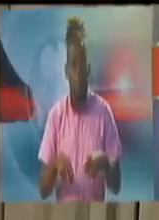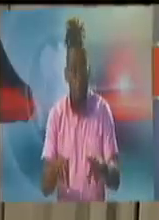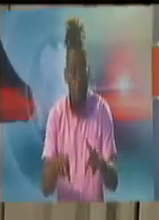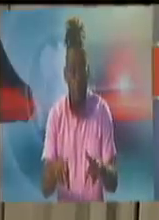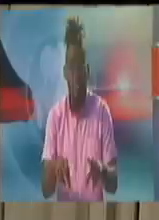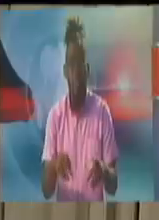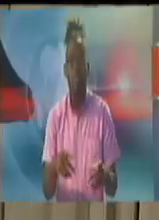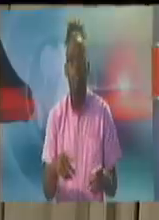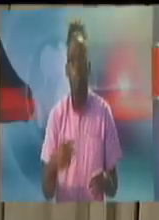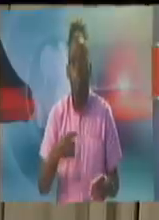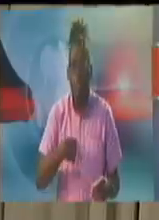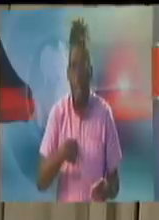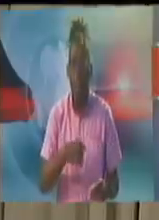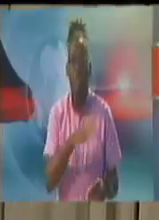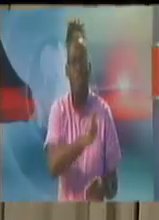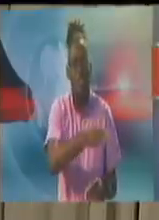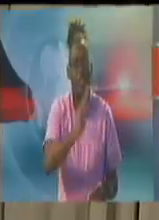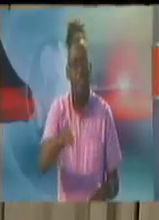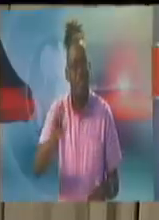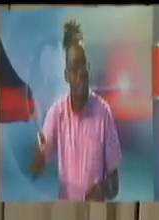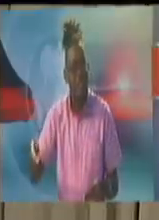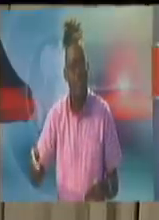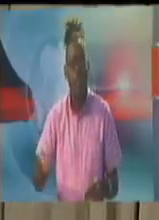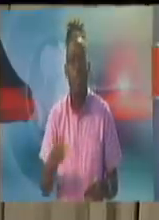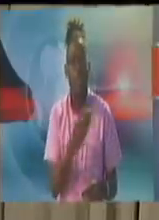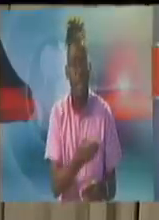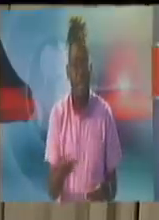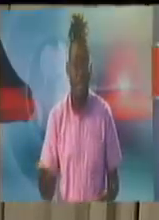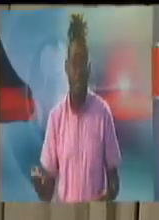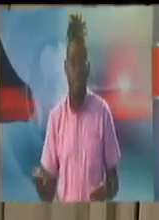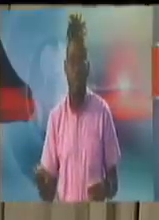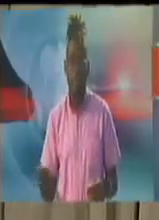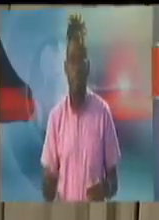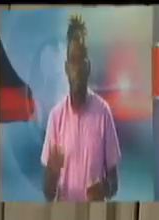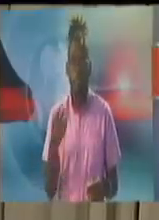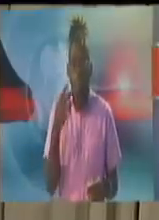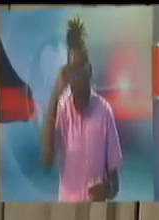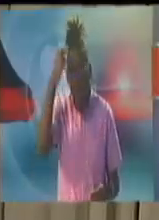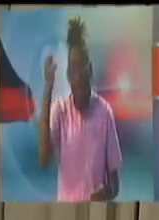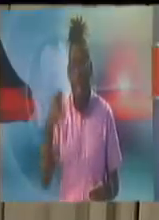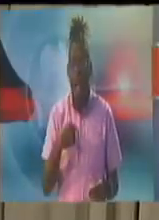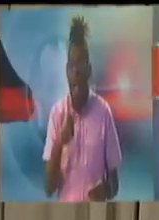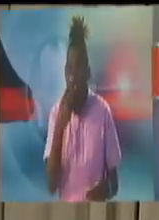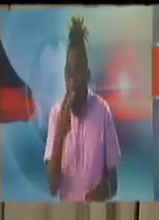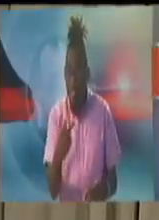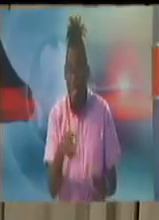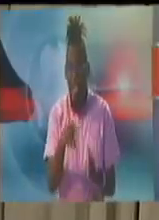number of operations to deal with it during this period, there being a lot less traffic. I can't get into the